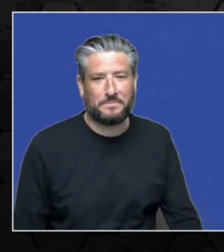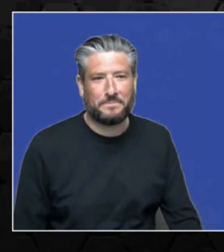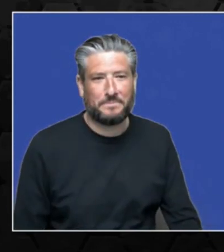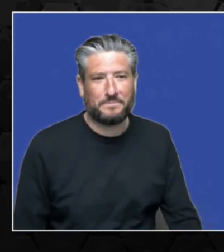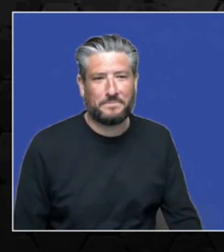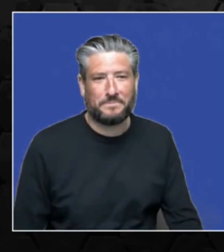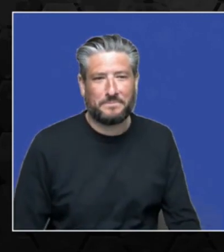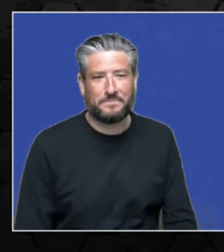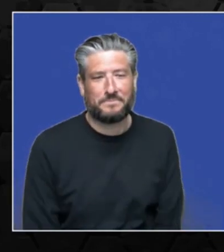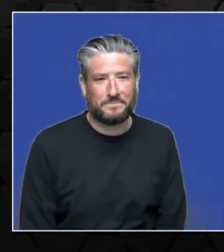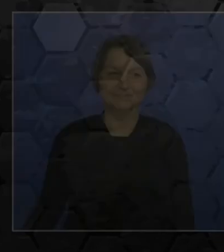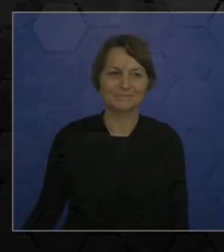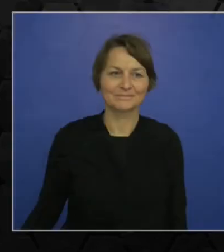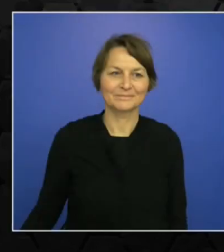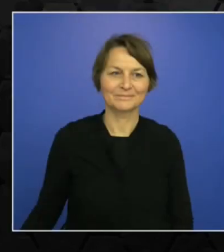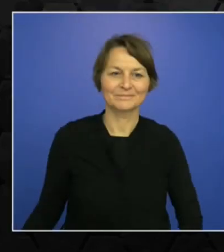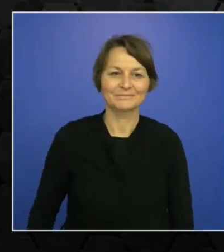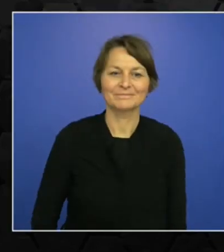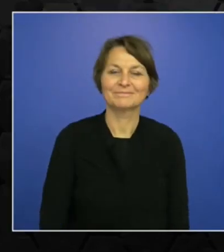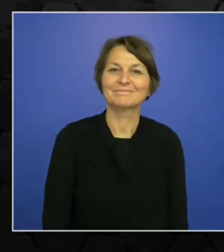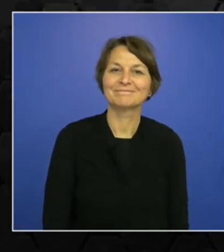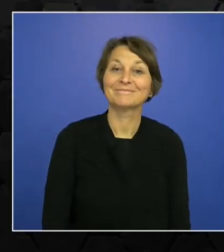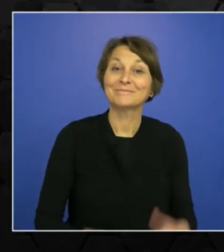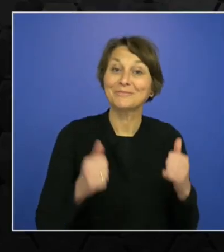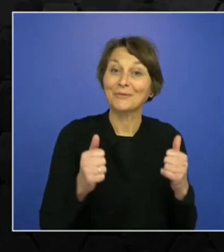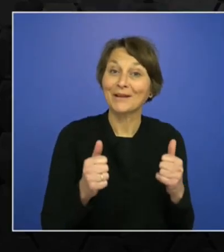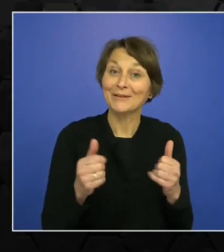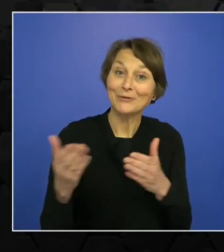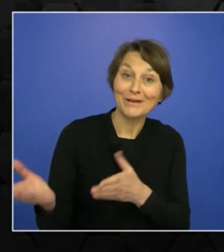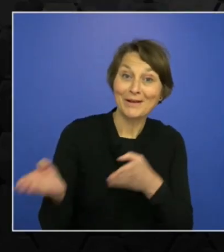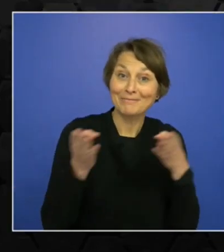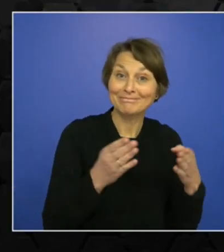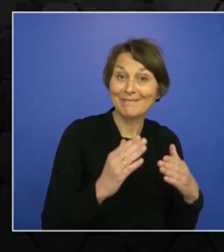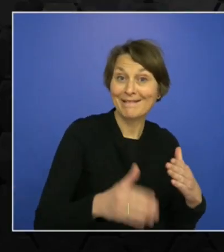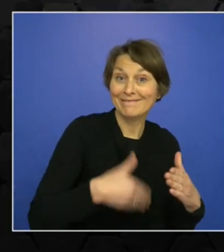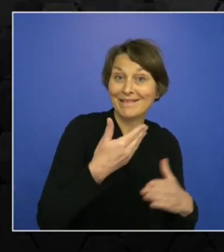over to you, Kunal, and you're going to introduce our next speaker, right? Yep. Okay.